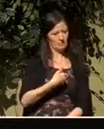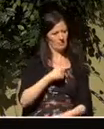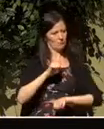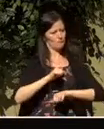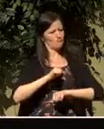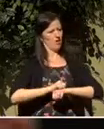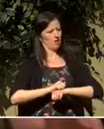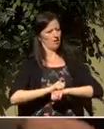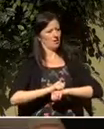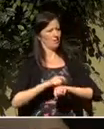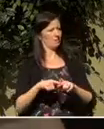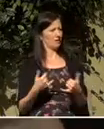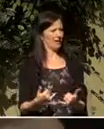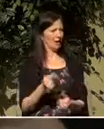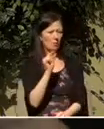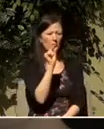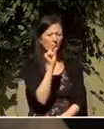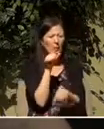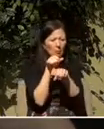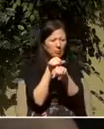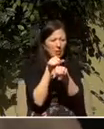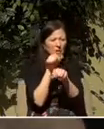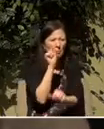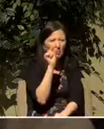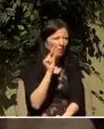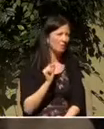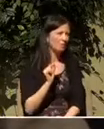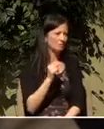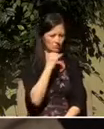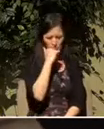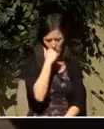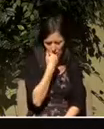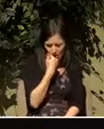was a small pebble, so ashamed of myself I was.